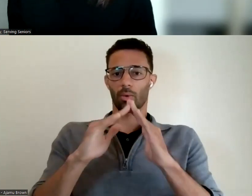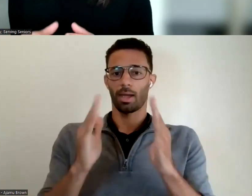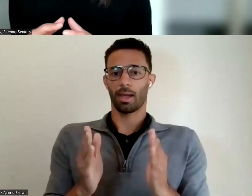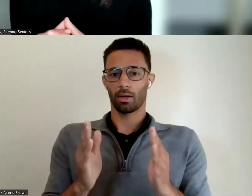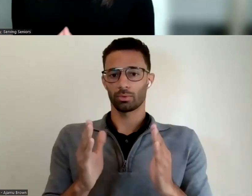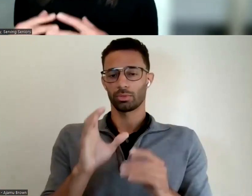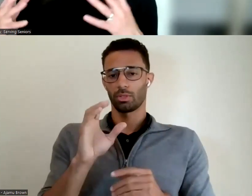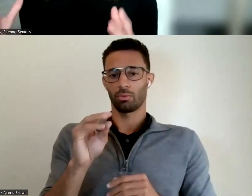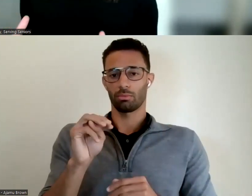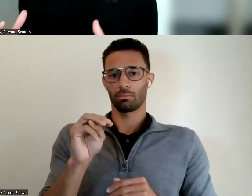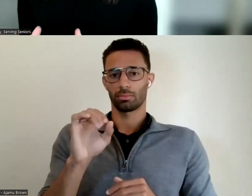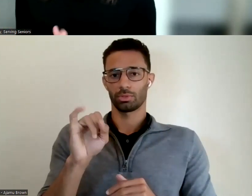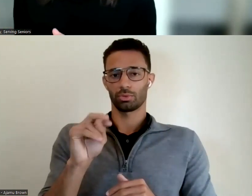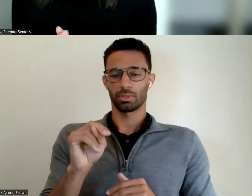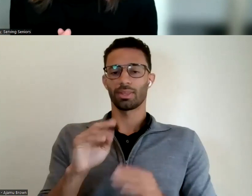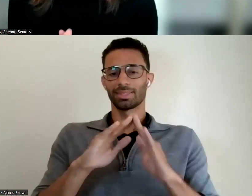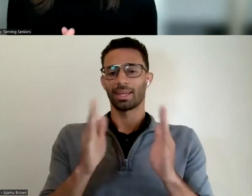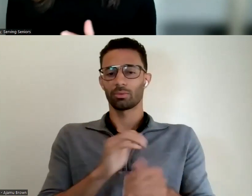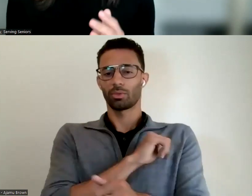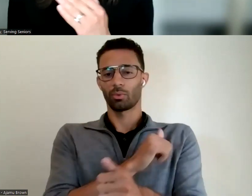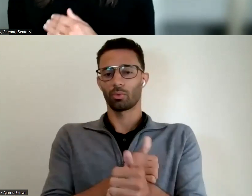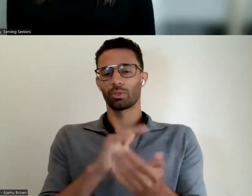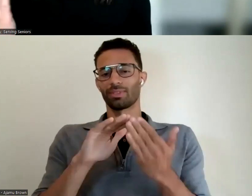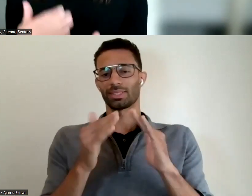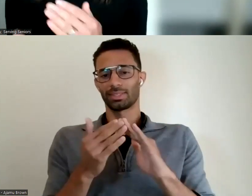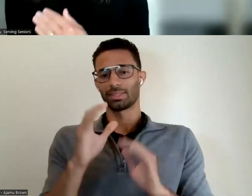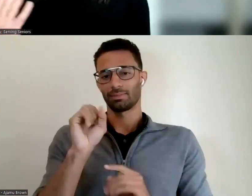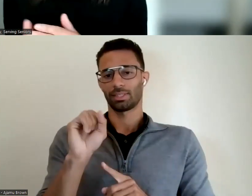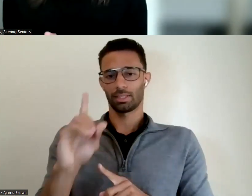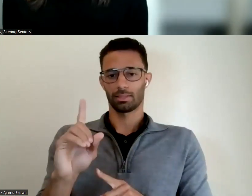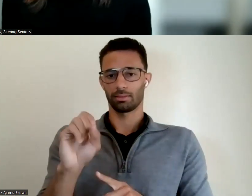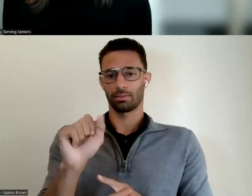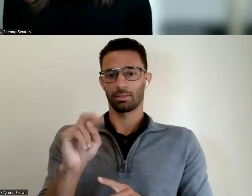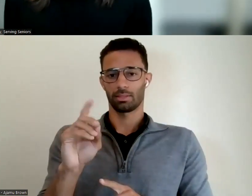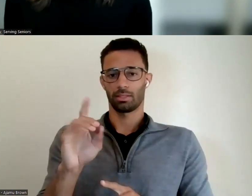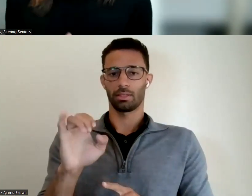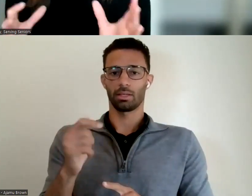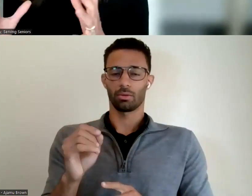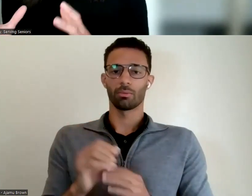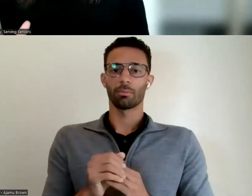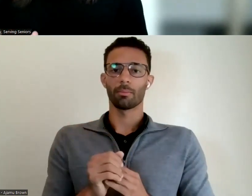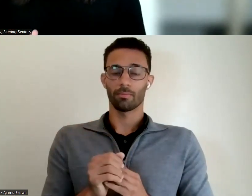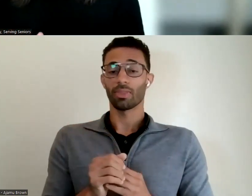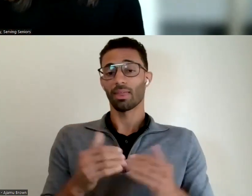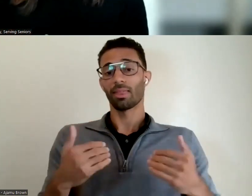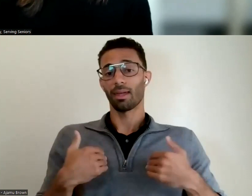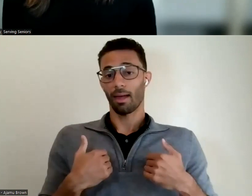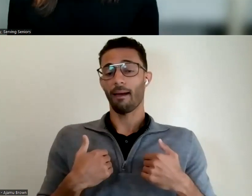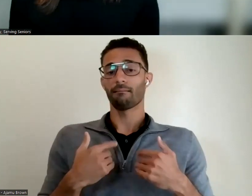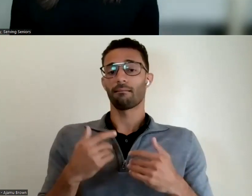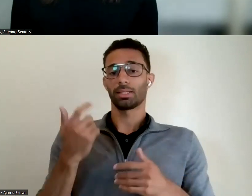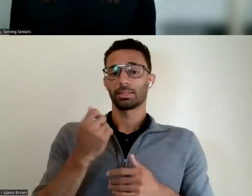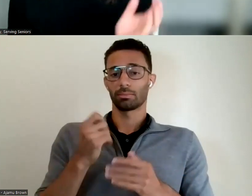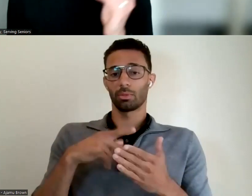housing authority for the city of San Diego. So they've been having housing subsidy programs for a little bit longer.